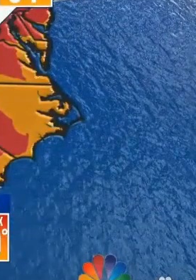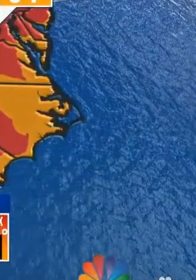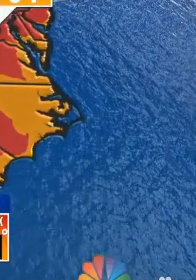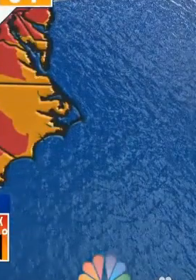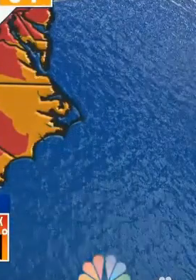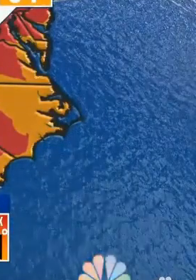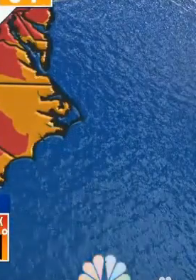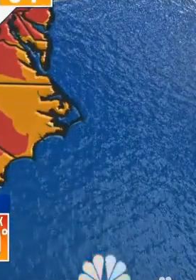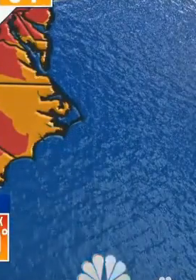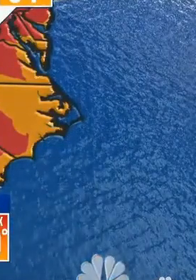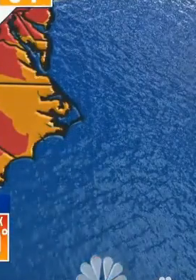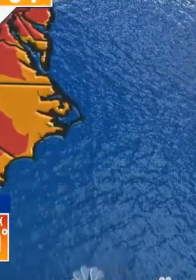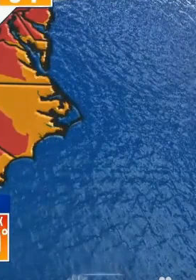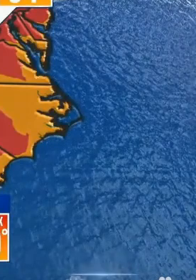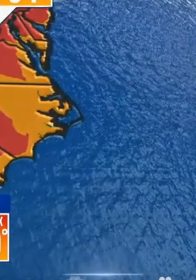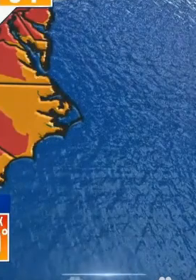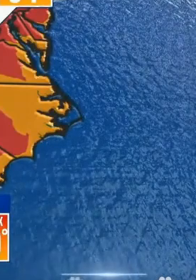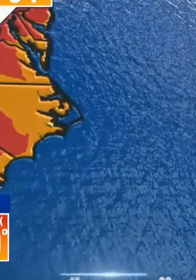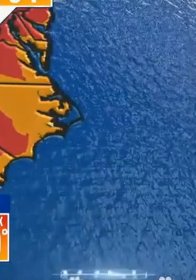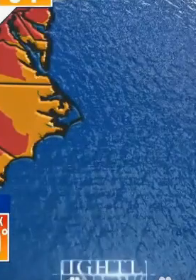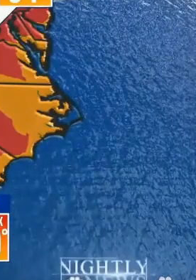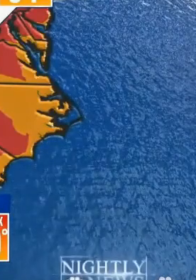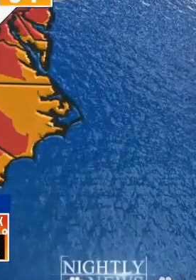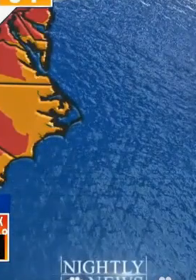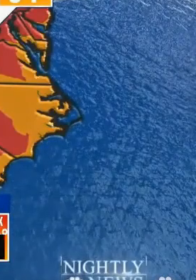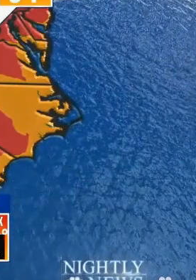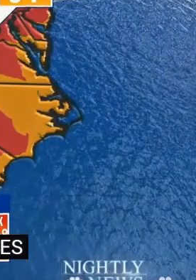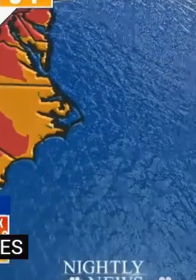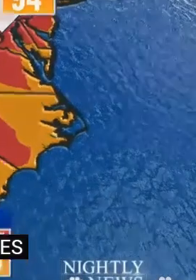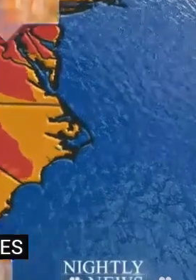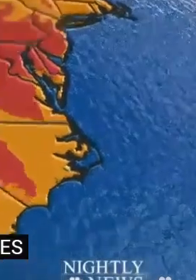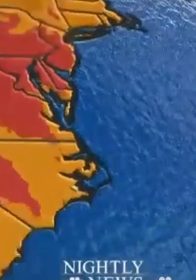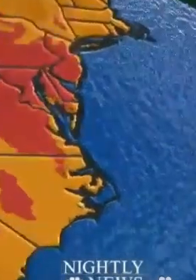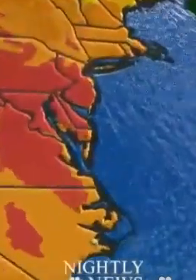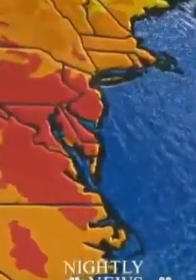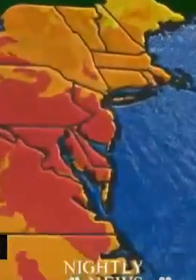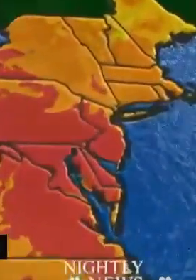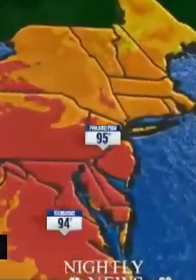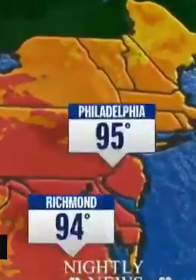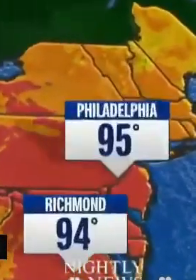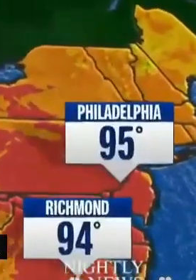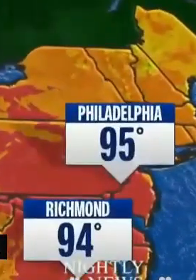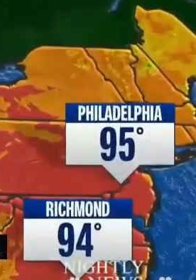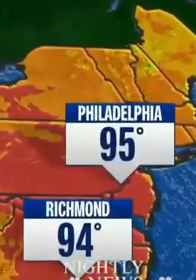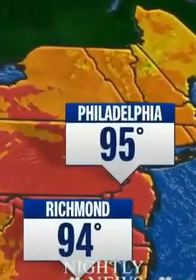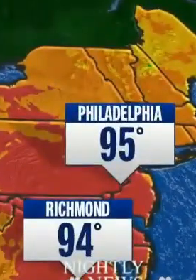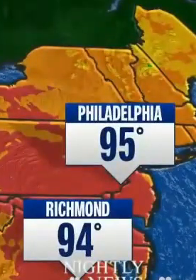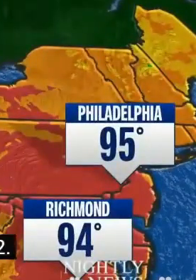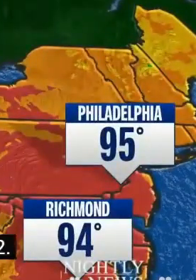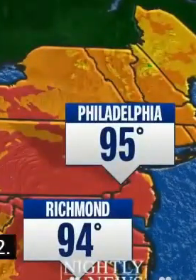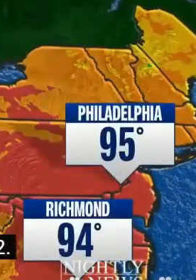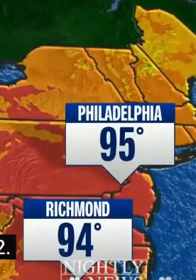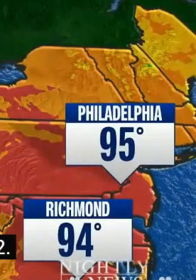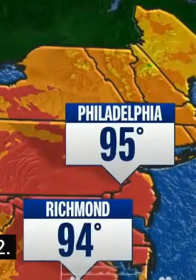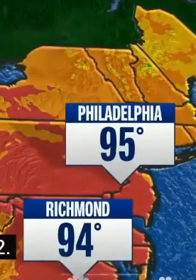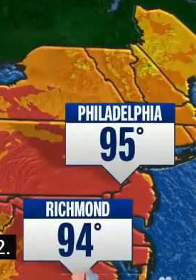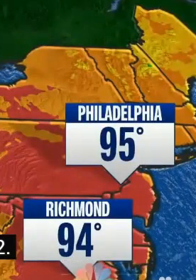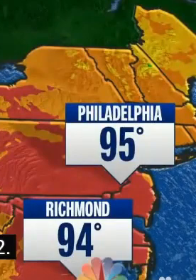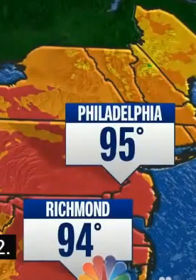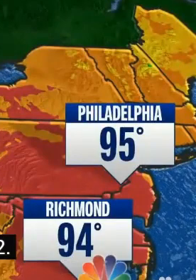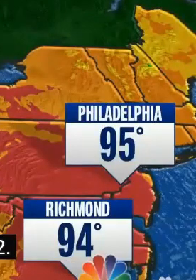it's going to feel like it's 100 degrees in Jacksonville, Florida. Charlotte will feel like 92, 97 up in St. Louis is your feels like